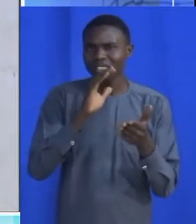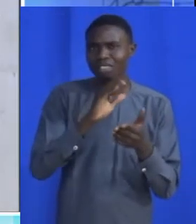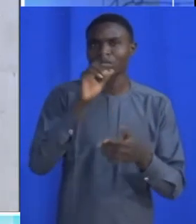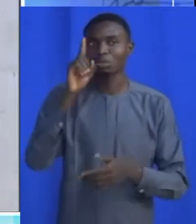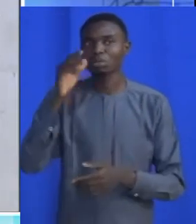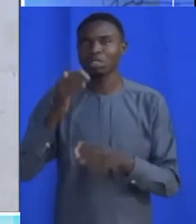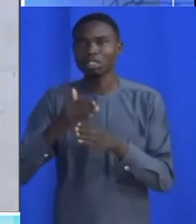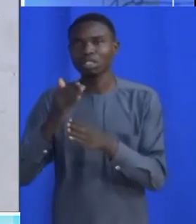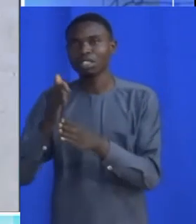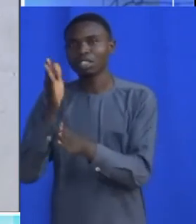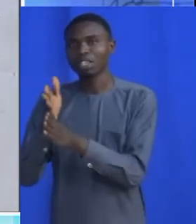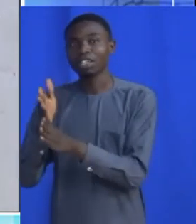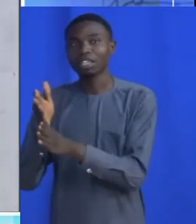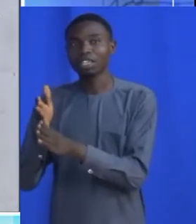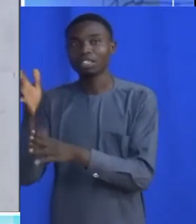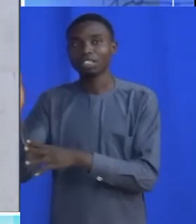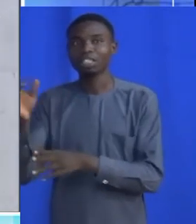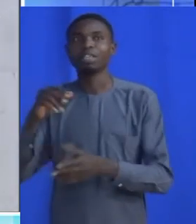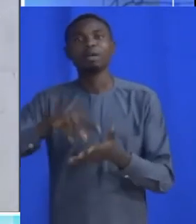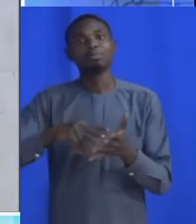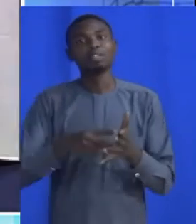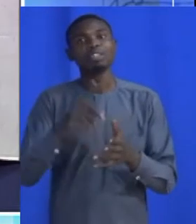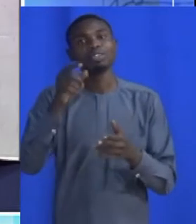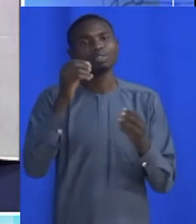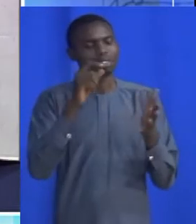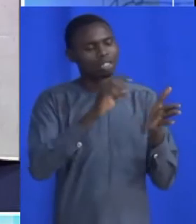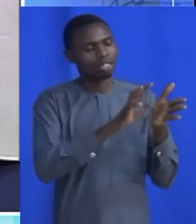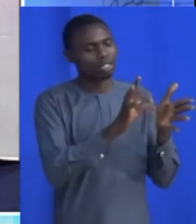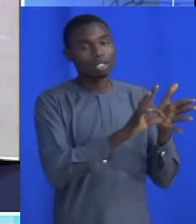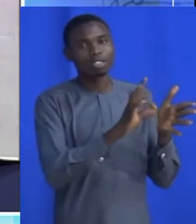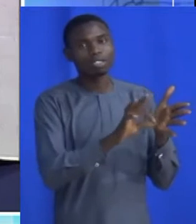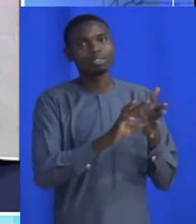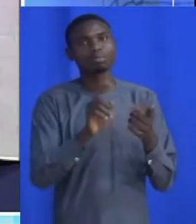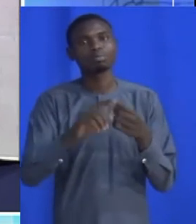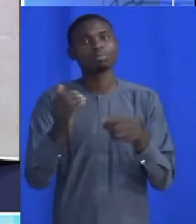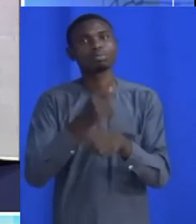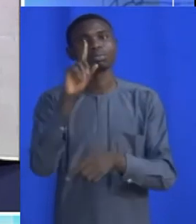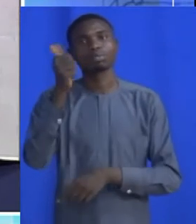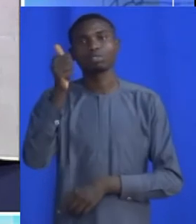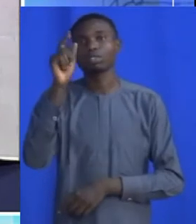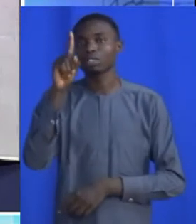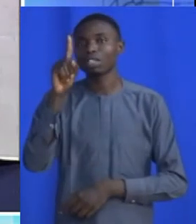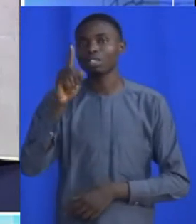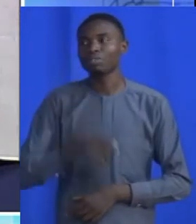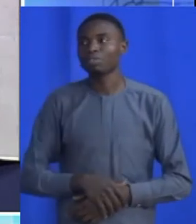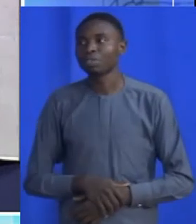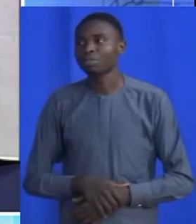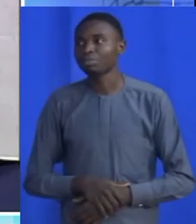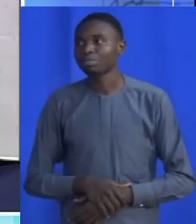Problems that citizens, that the country, that the governed and the